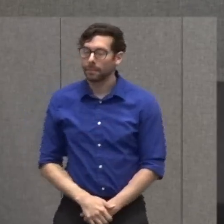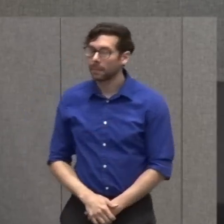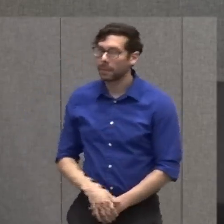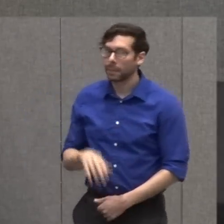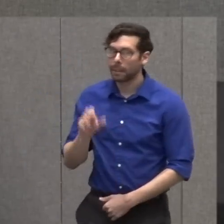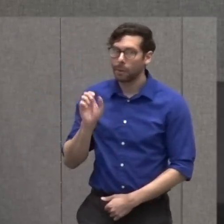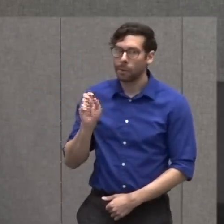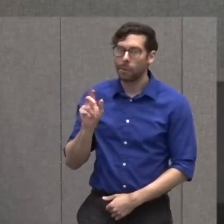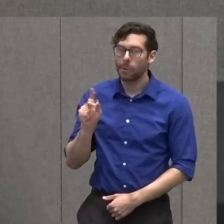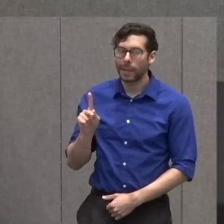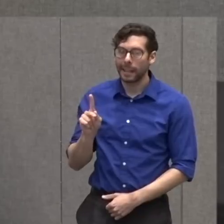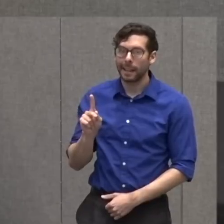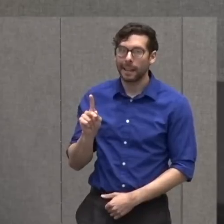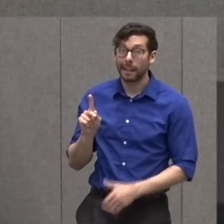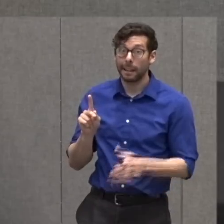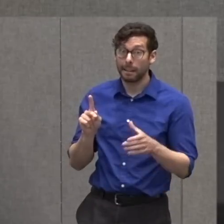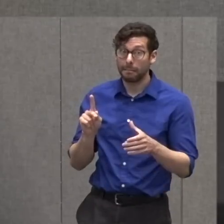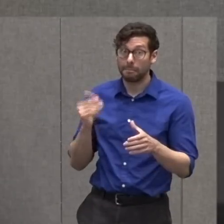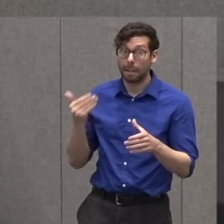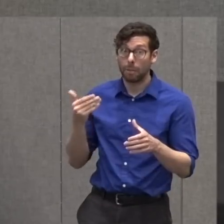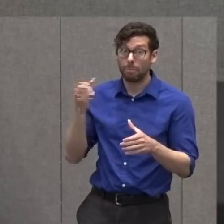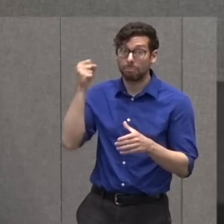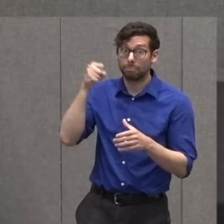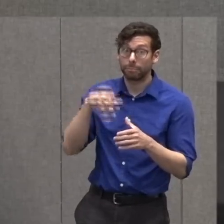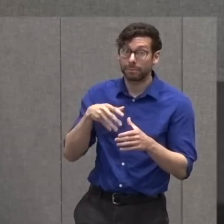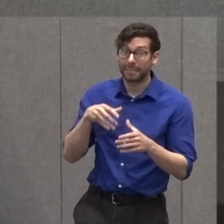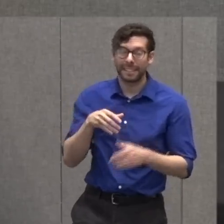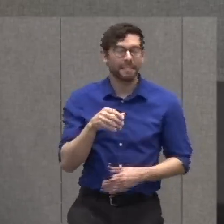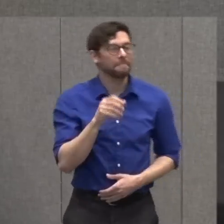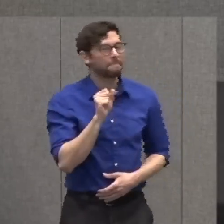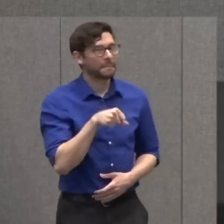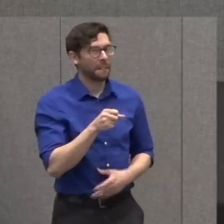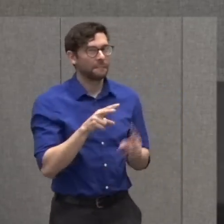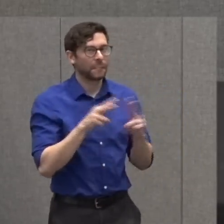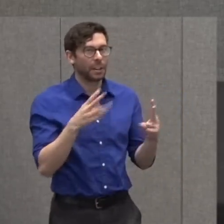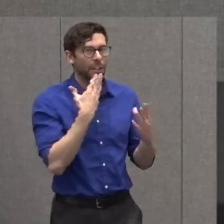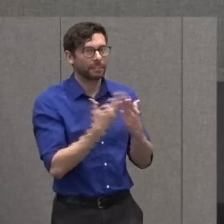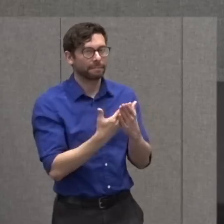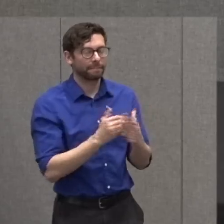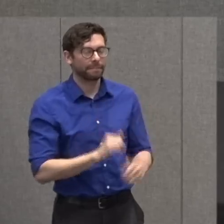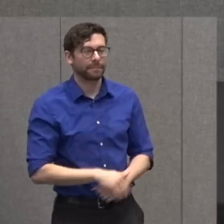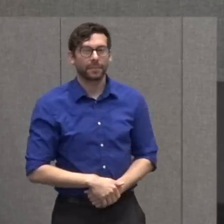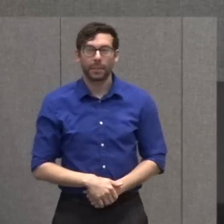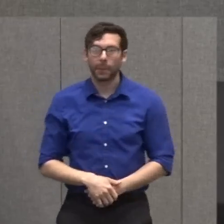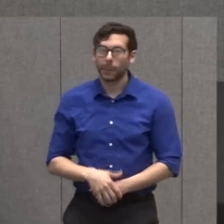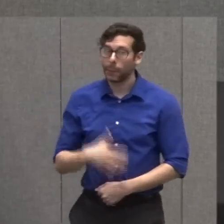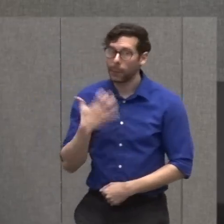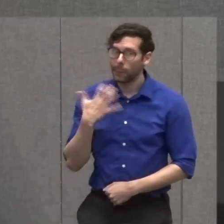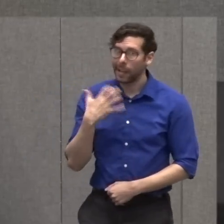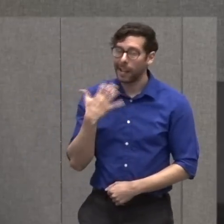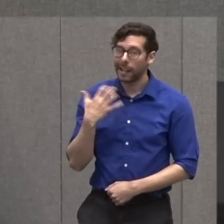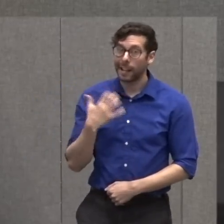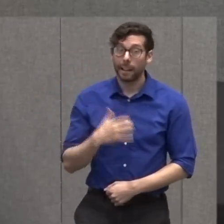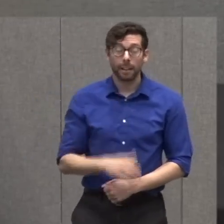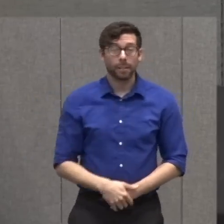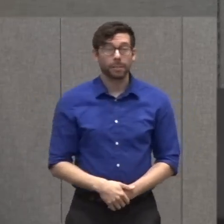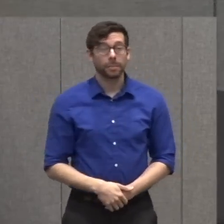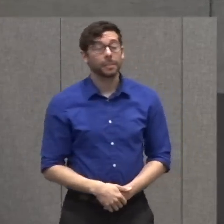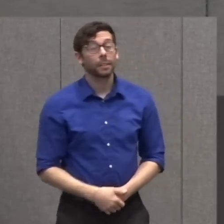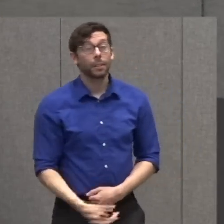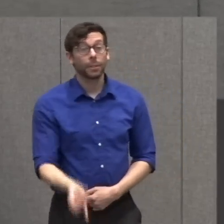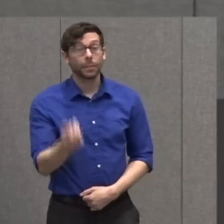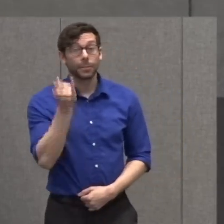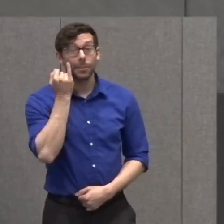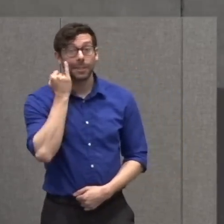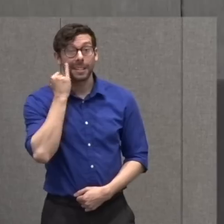Okay. I put them inside the soda. Very Okay. good. All right. Wow. So if you're watching the raisins